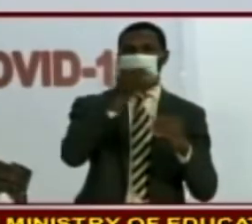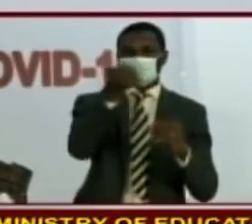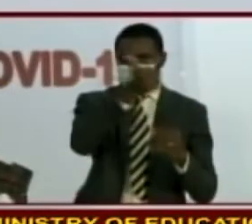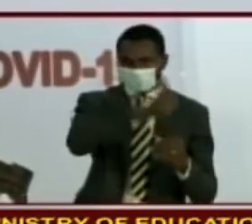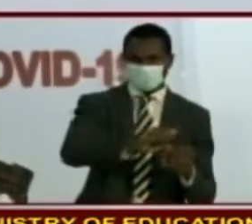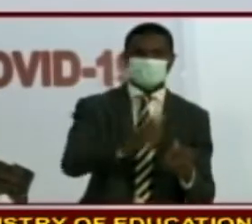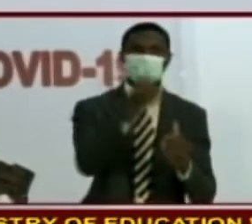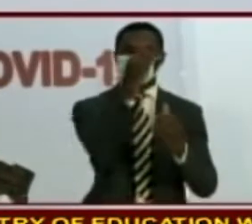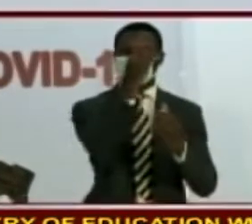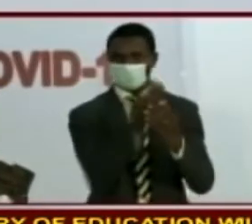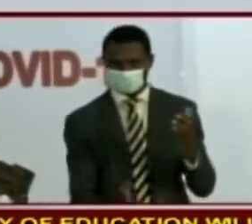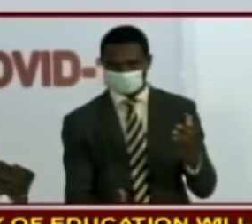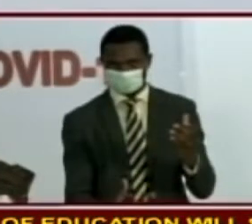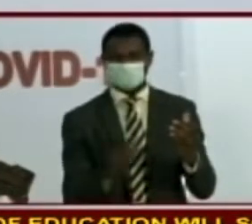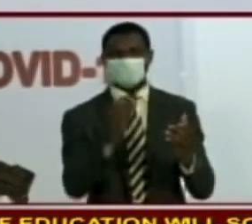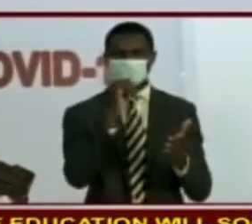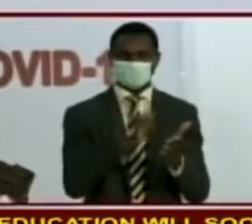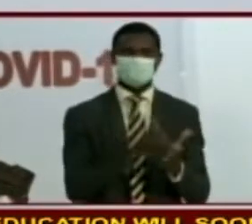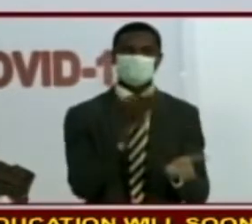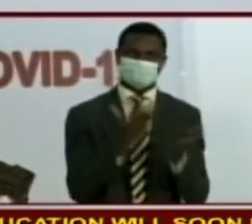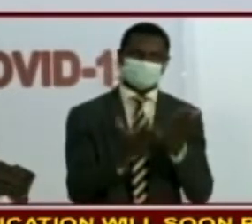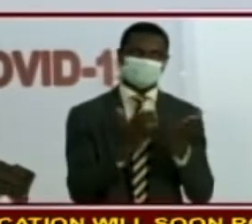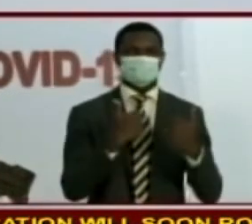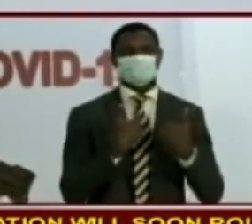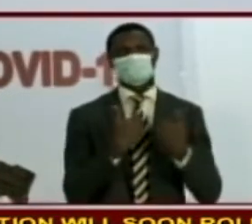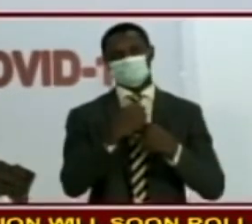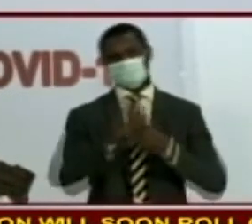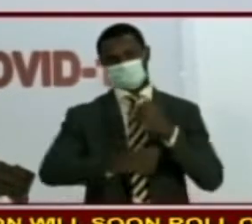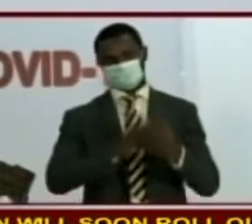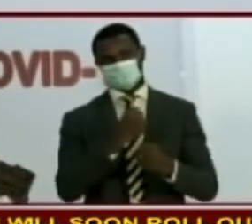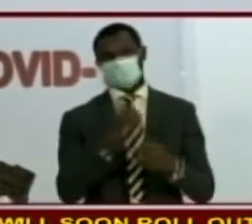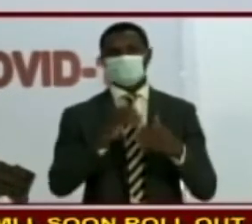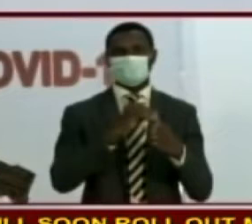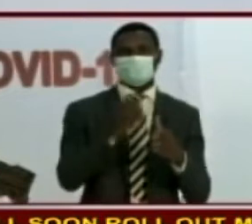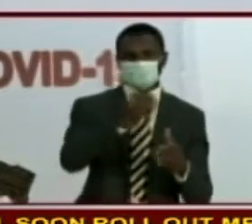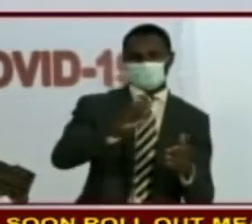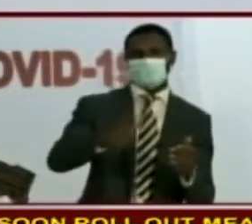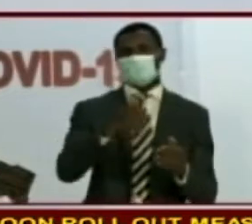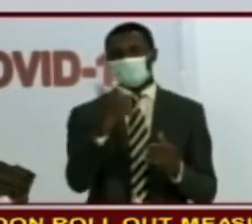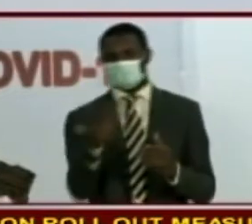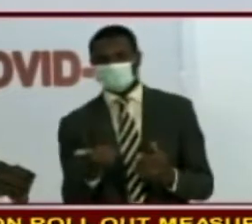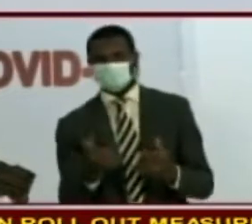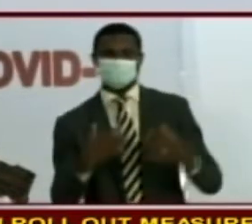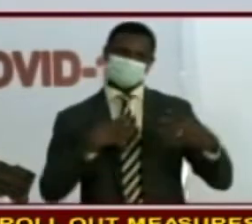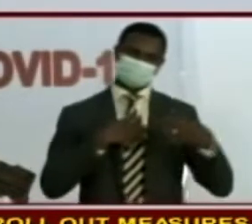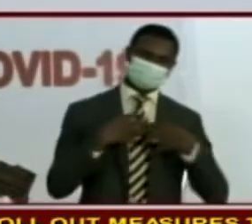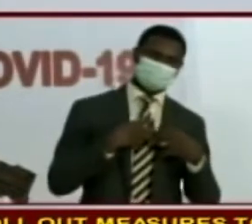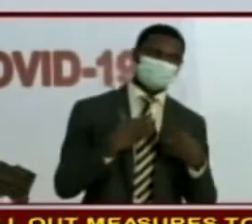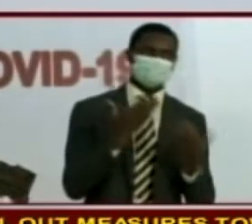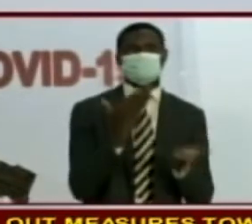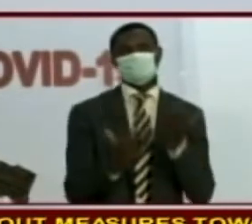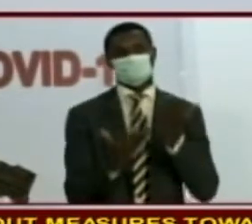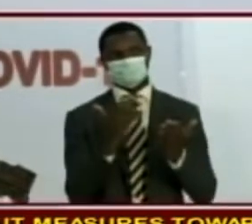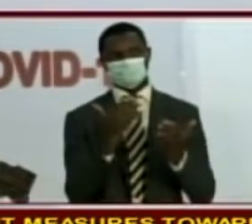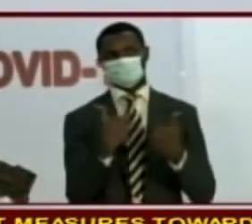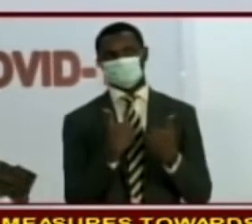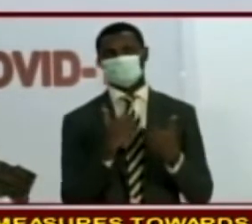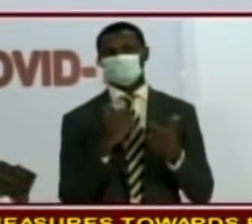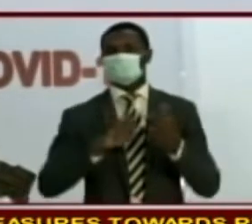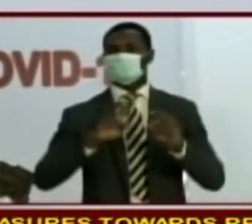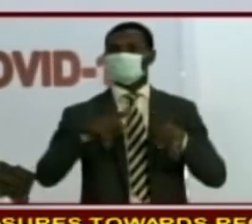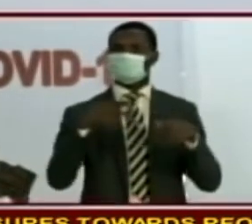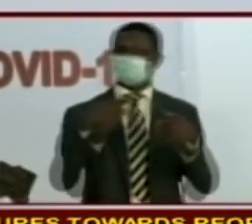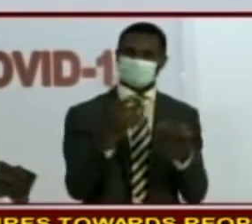have suffered, and any other claims that they might have, and to provide that to